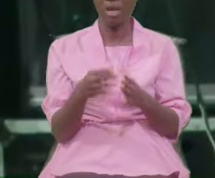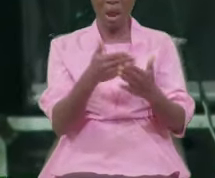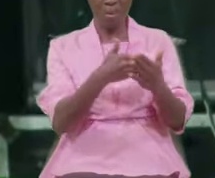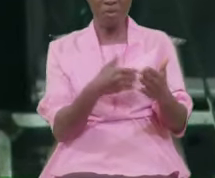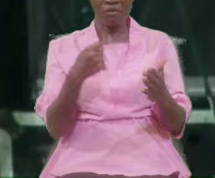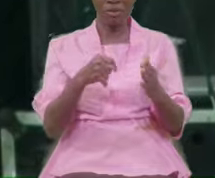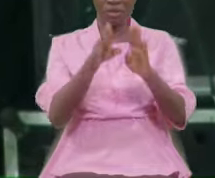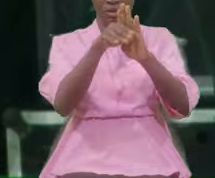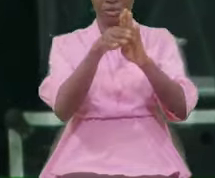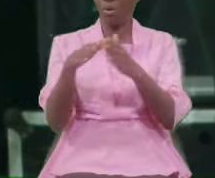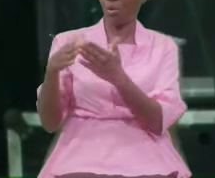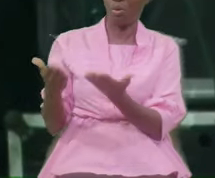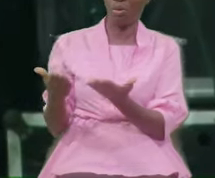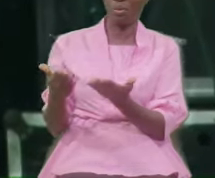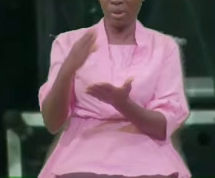the